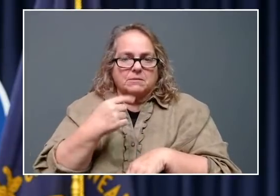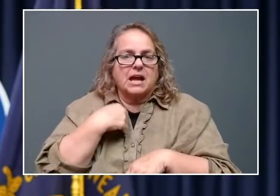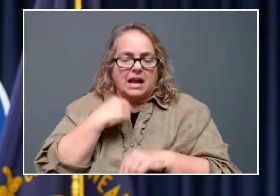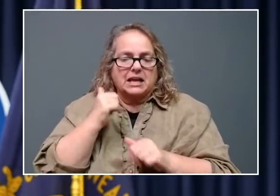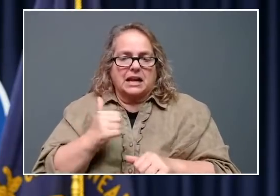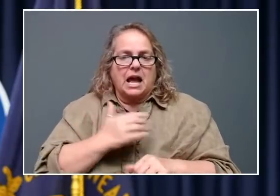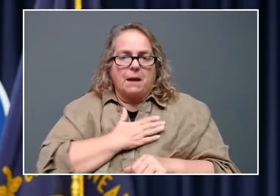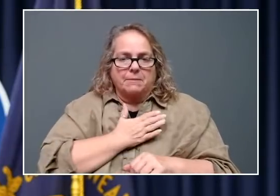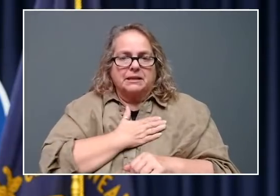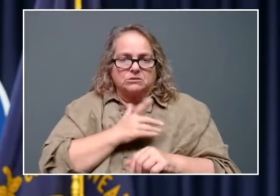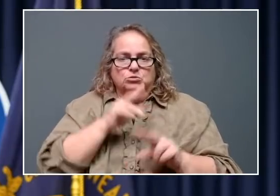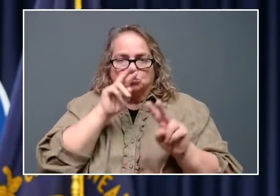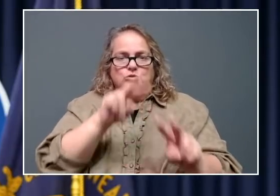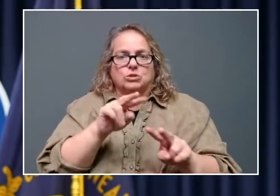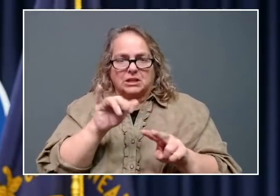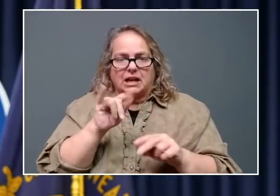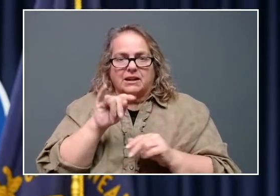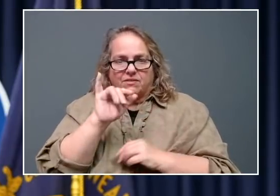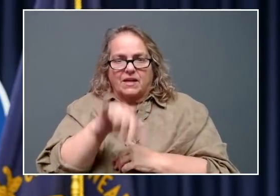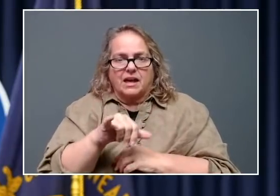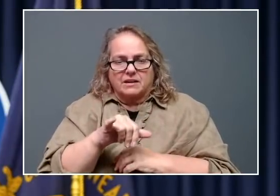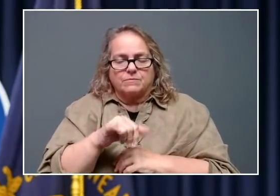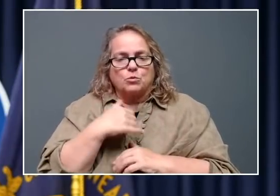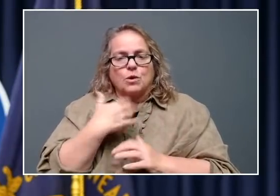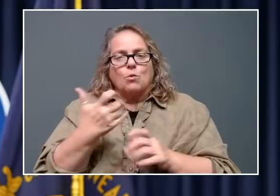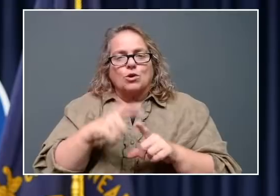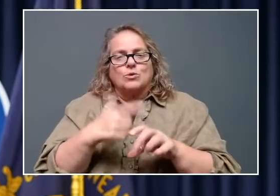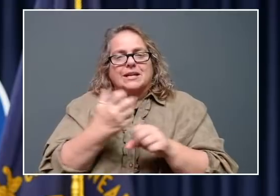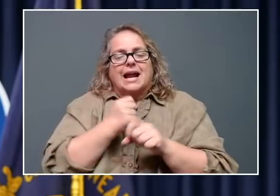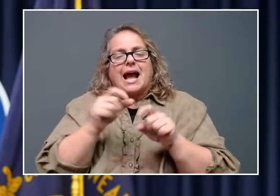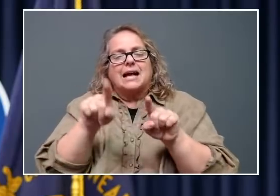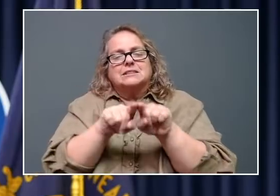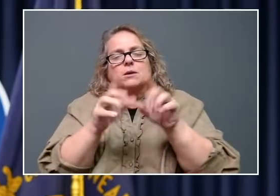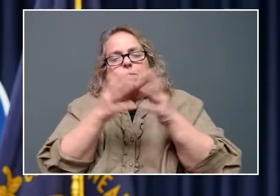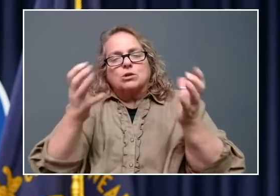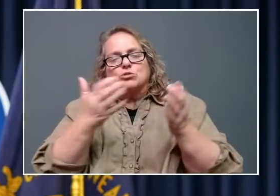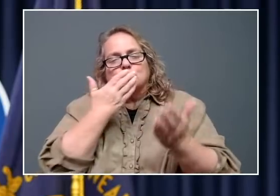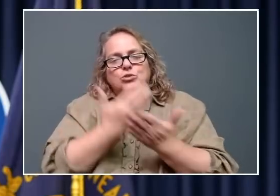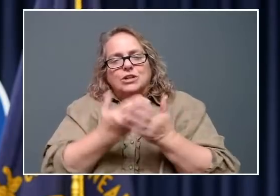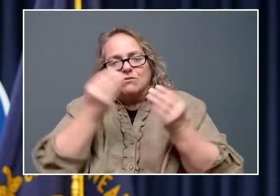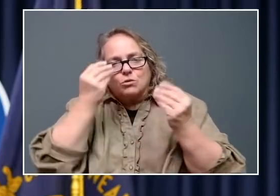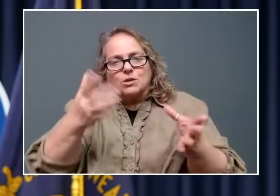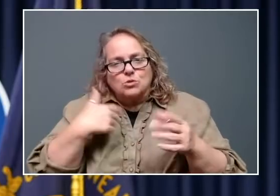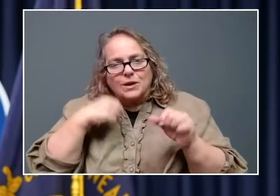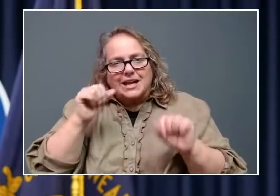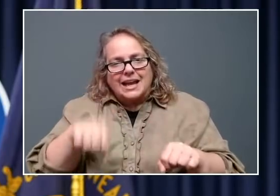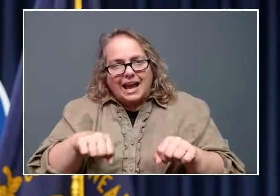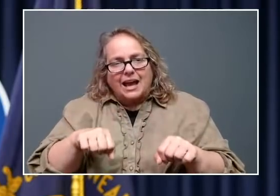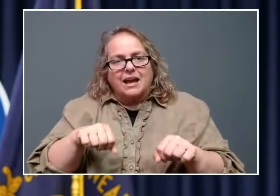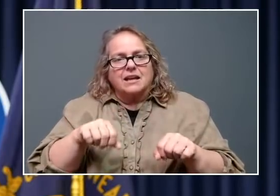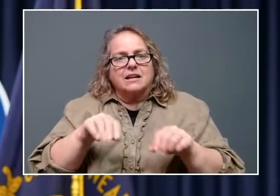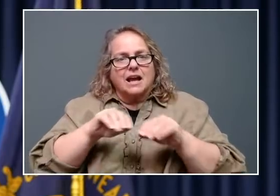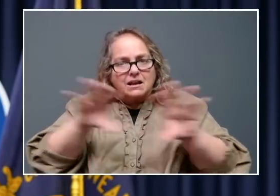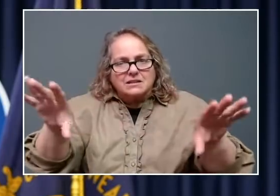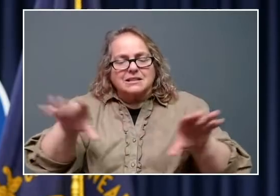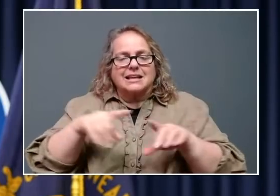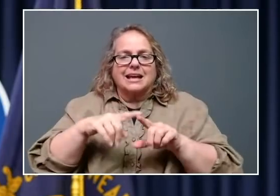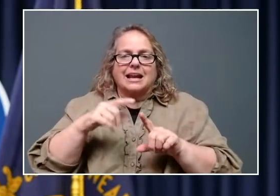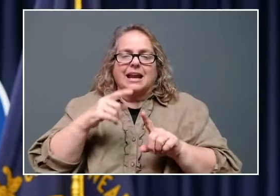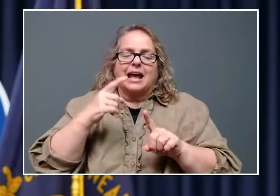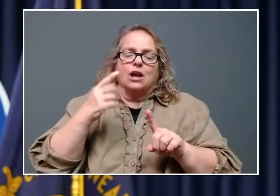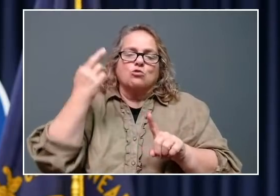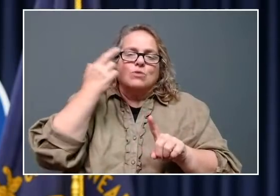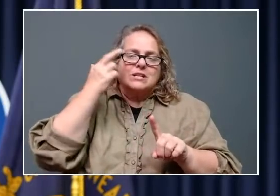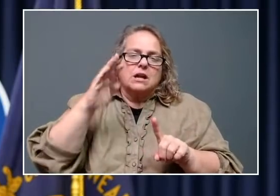look at. We want to get as much good information as we can out there in a reasonable fashion with our